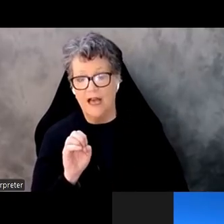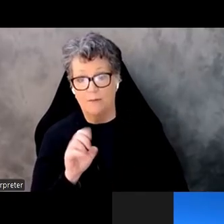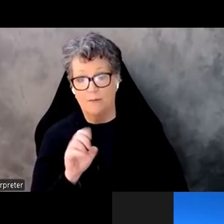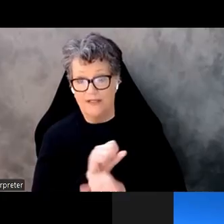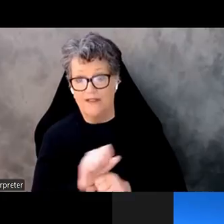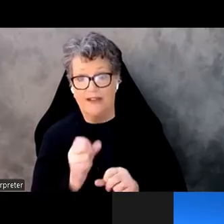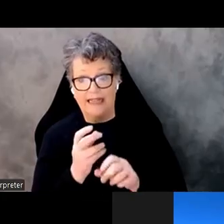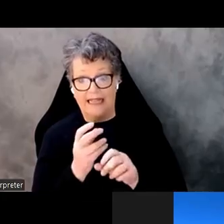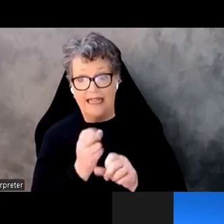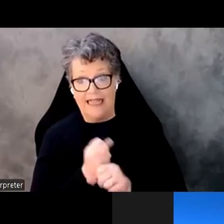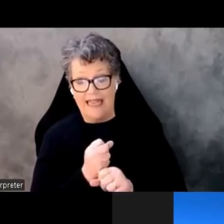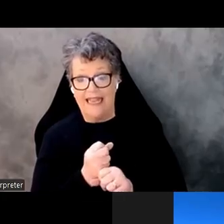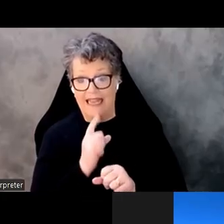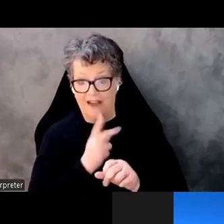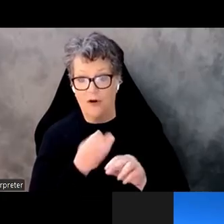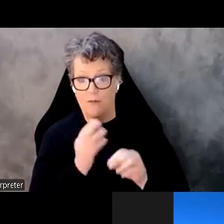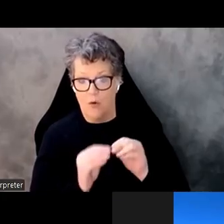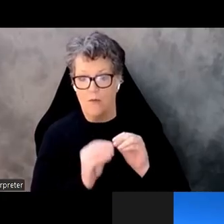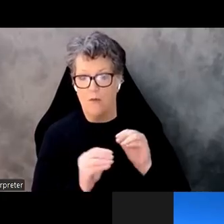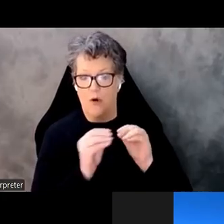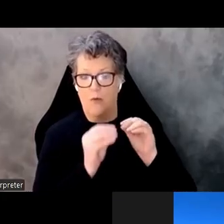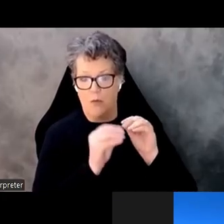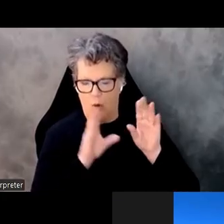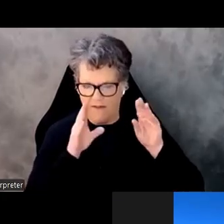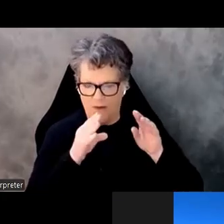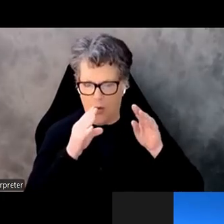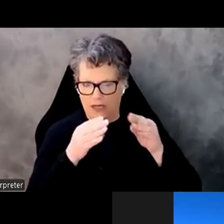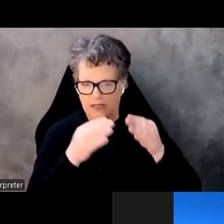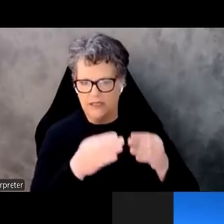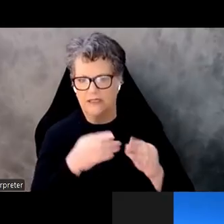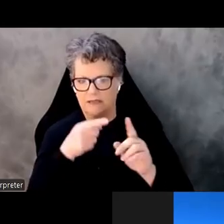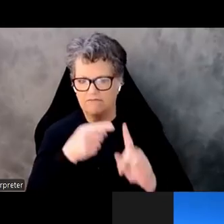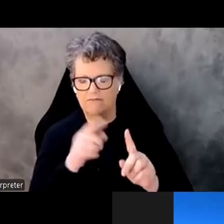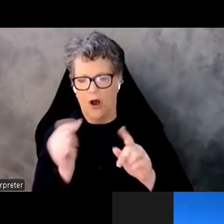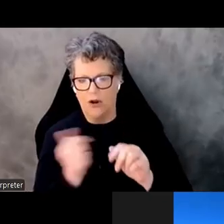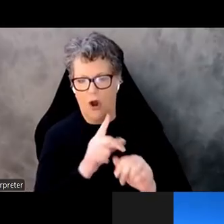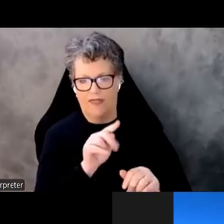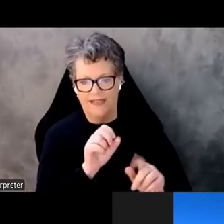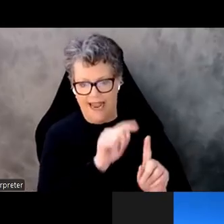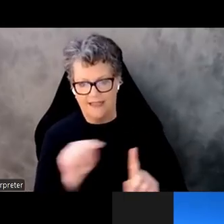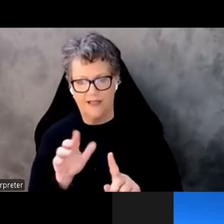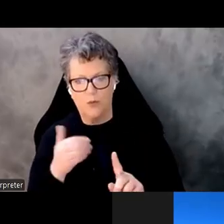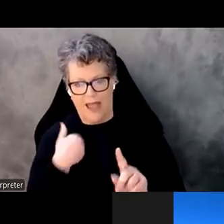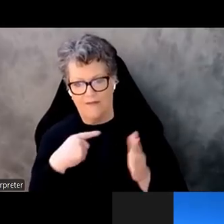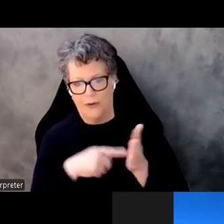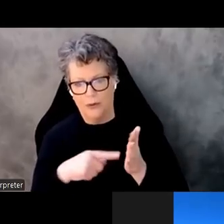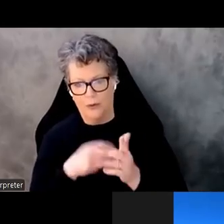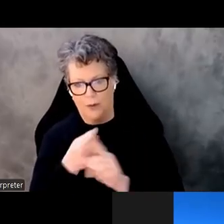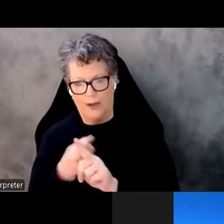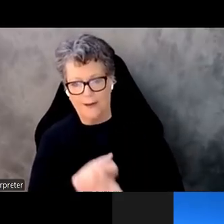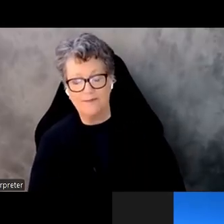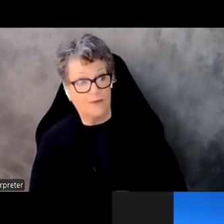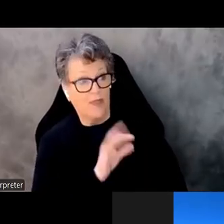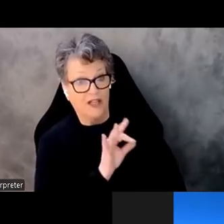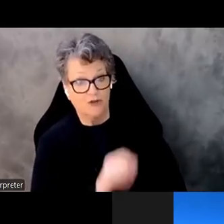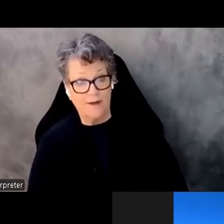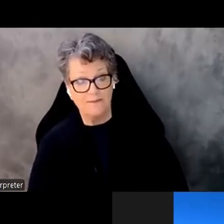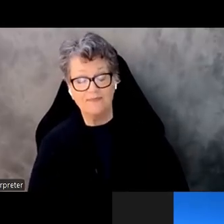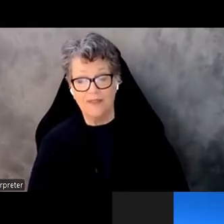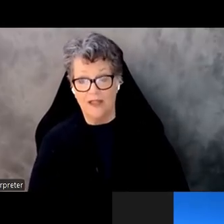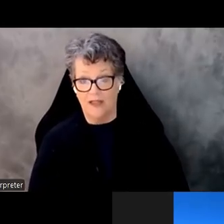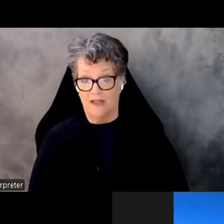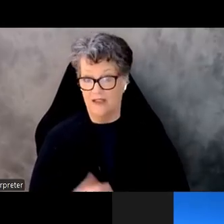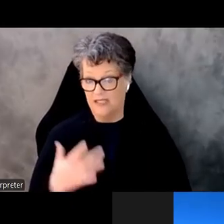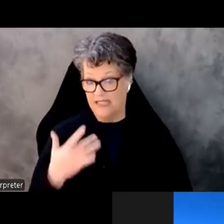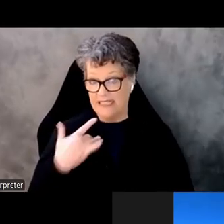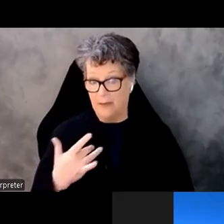getting ever increasingly more focused on all the dates that we do have that we are hitting. Yeah, that's great. And so, is that